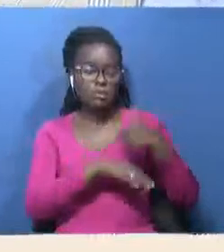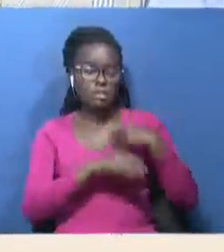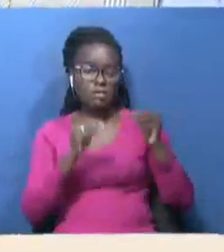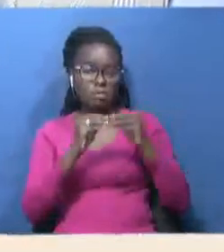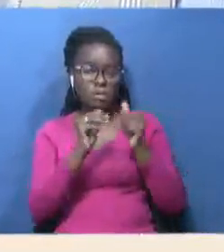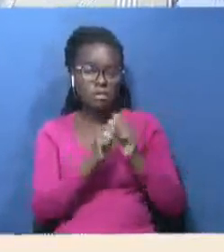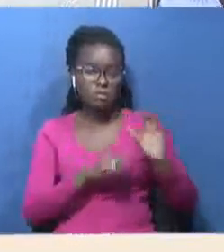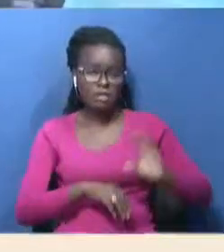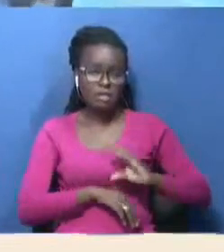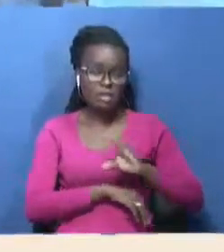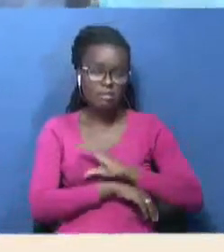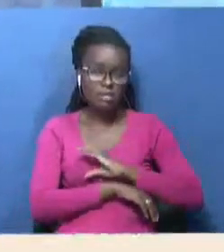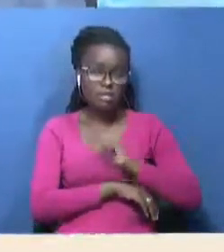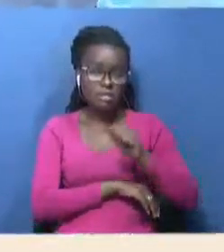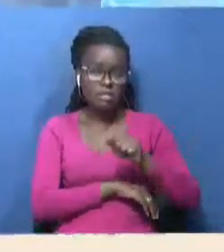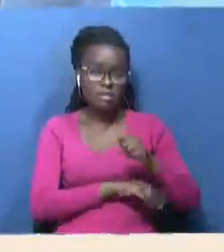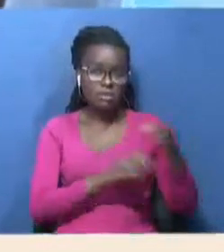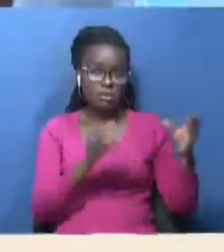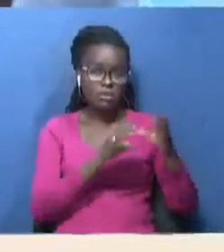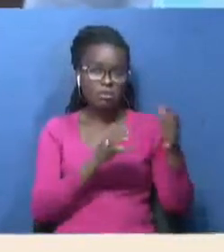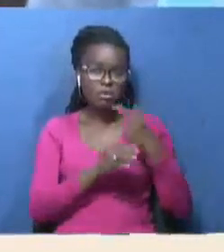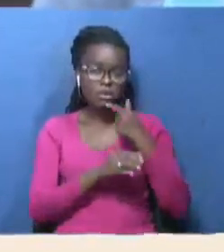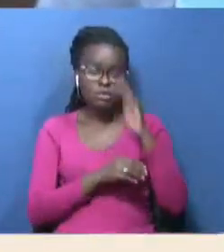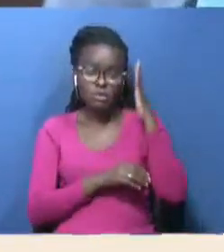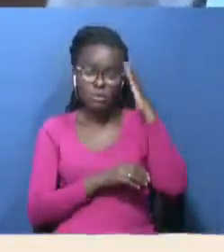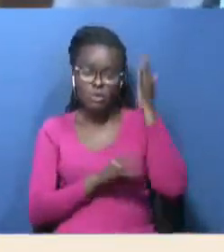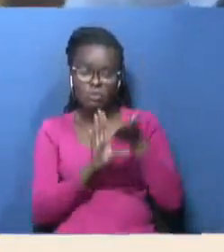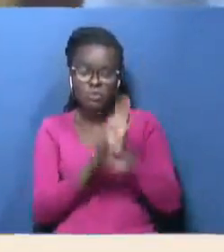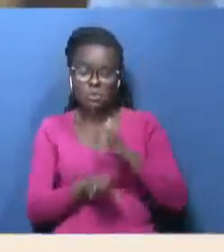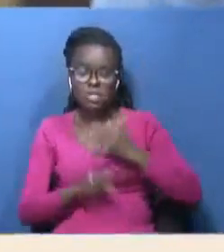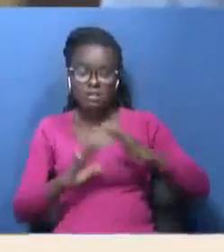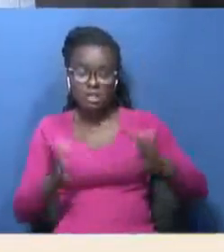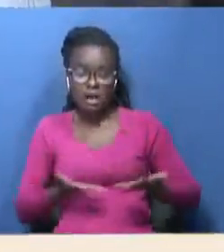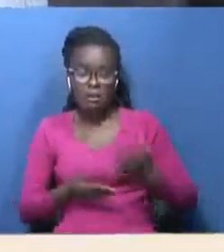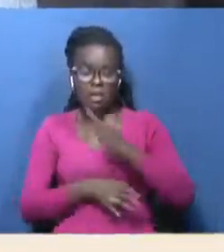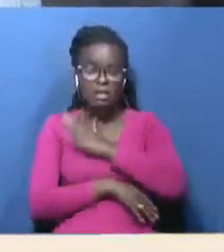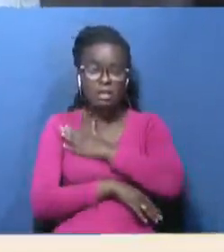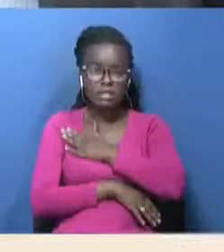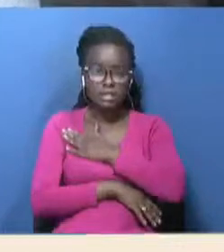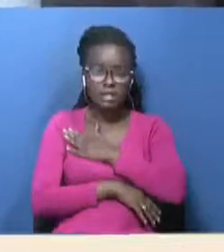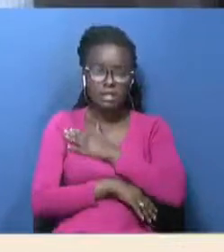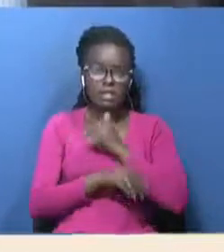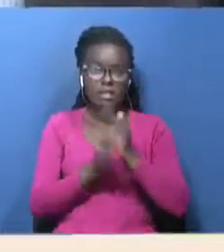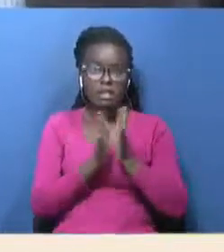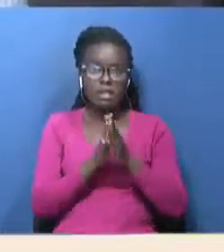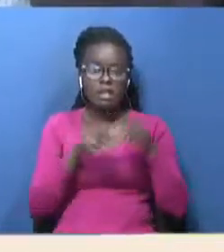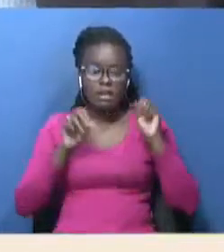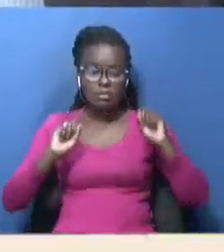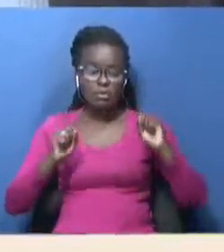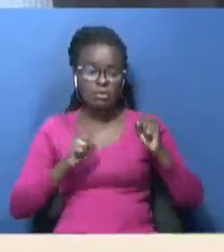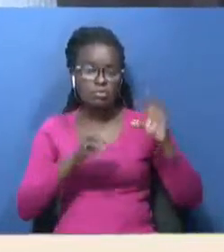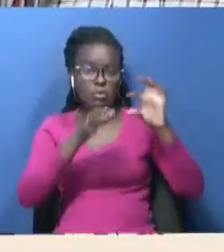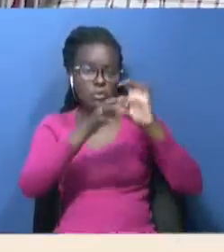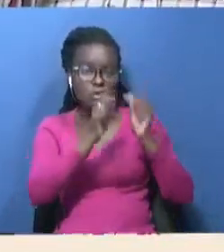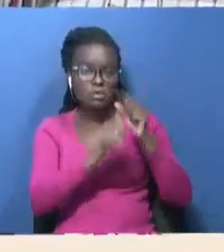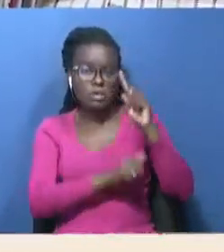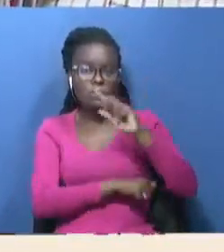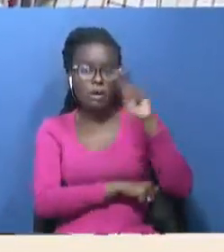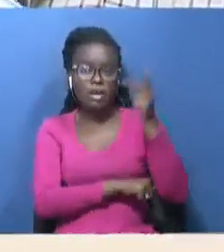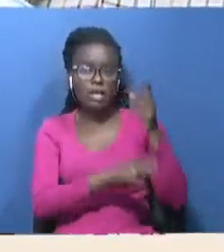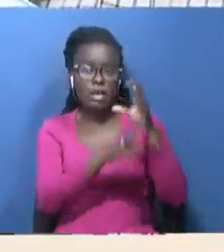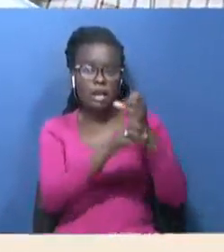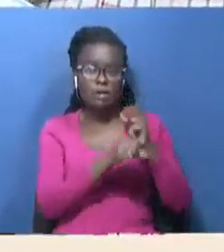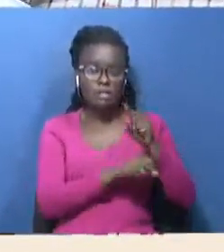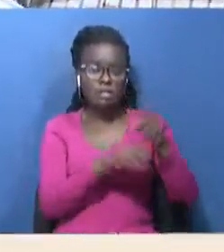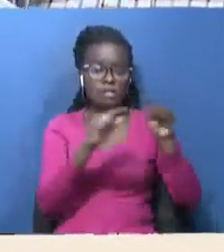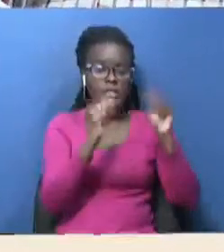kamĩtĩ nene cia ciama ici nĩguo kũhĩtũkia arĩa mekuma ngwatanĩro-inĩ ya NASA na kũhotithia kũgĩa na kĩhiko kĩerũ na One Kenya Alliance. This team